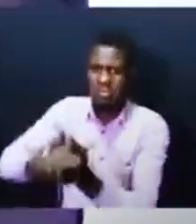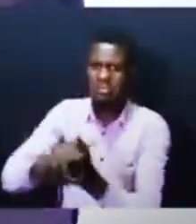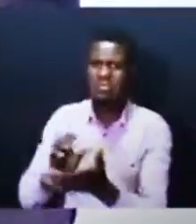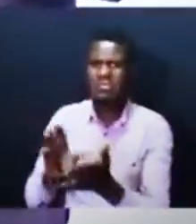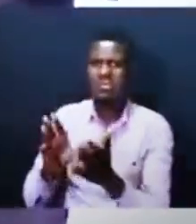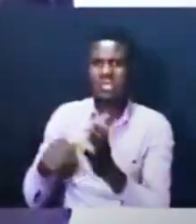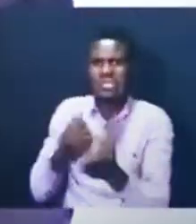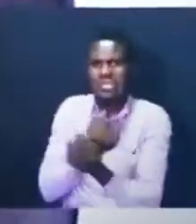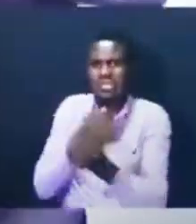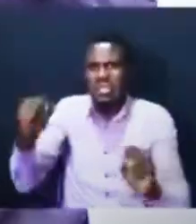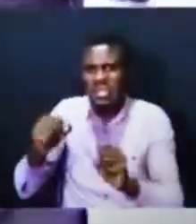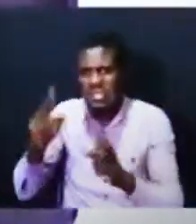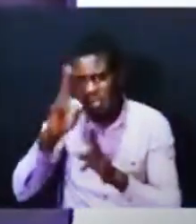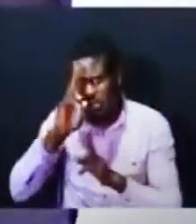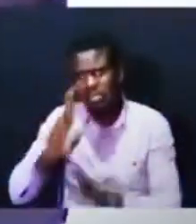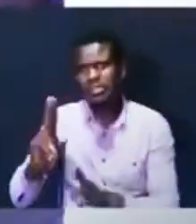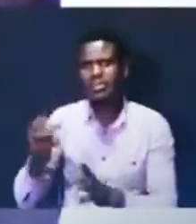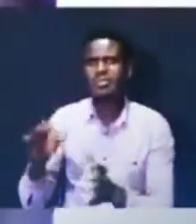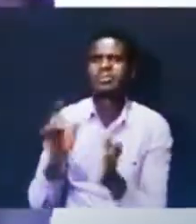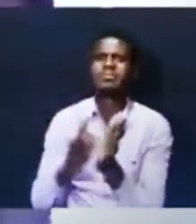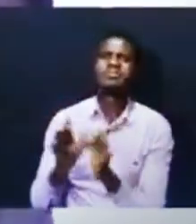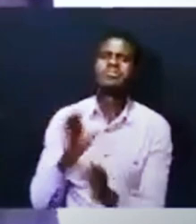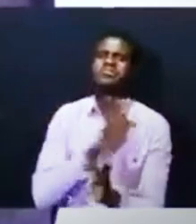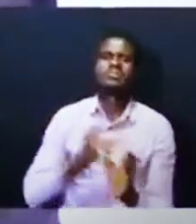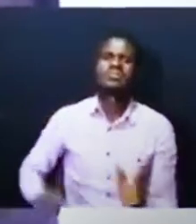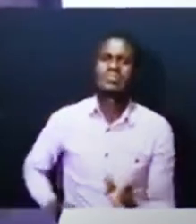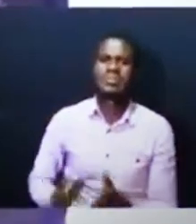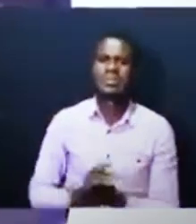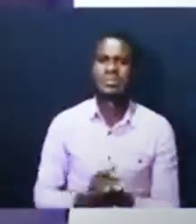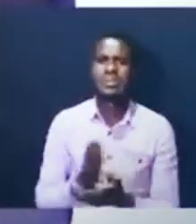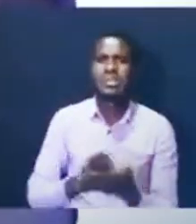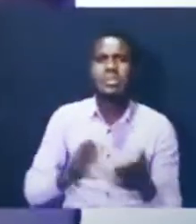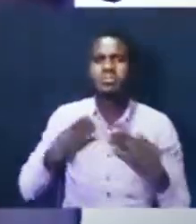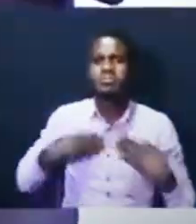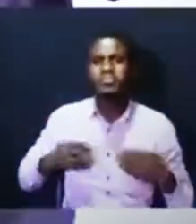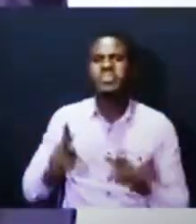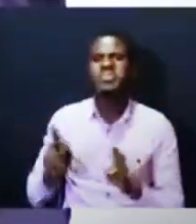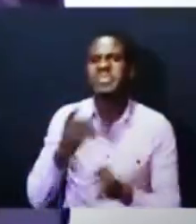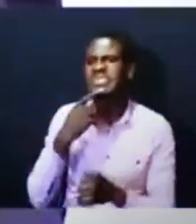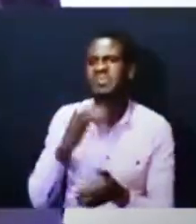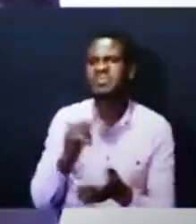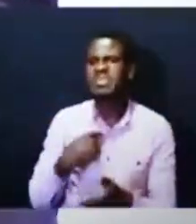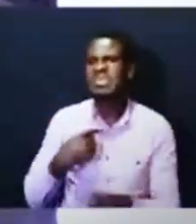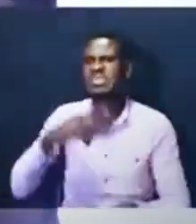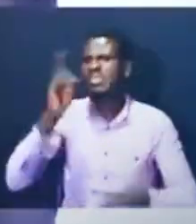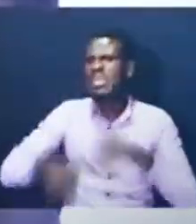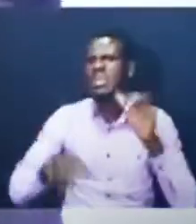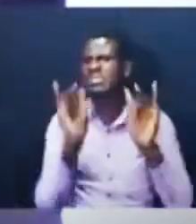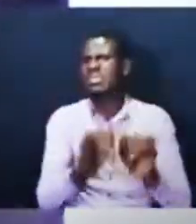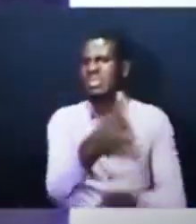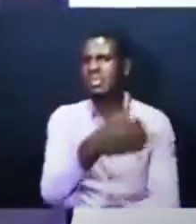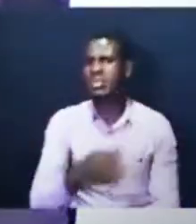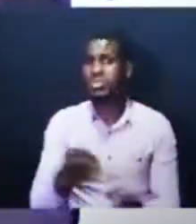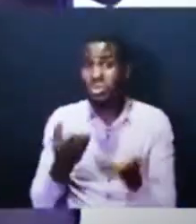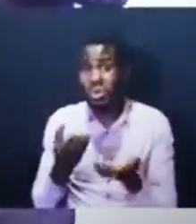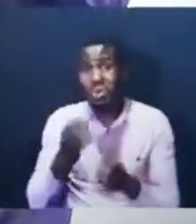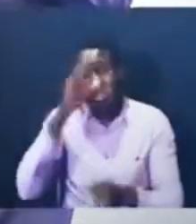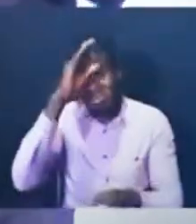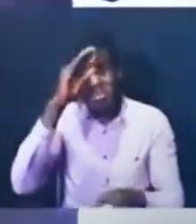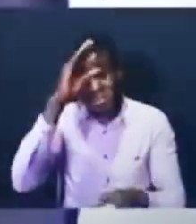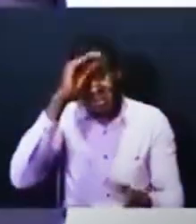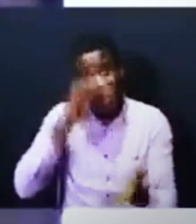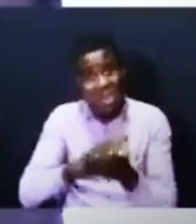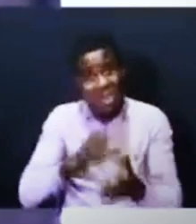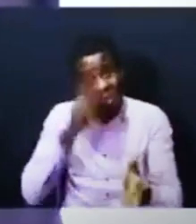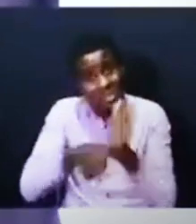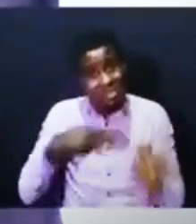save the honor. Not and you and I can't stay in there. Do you want this man to kill me? We are